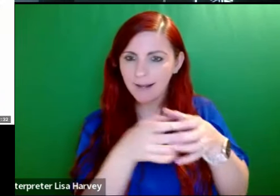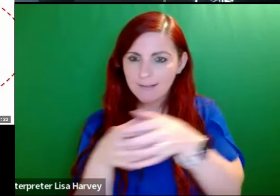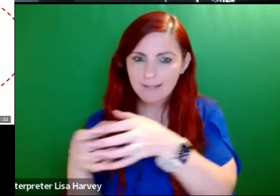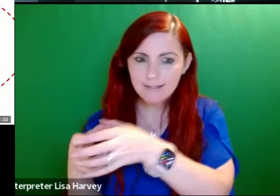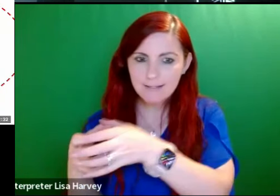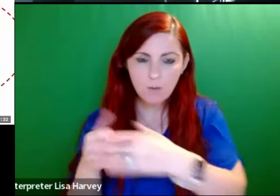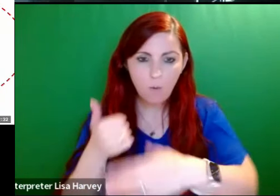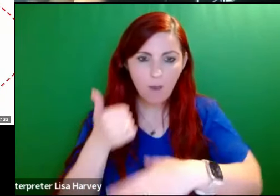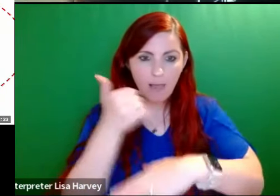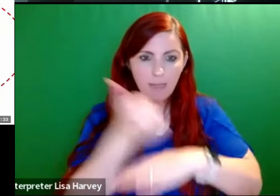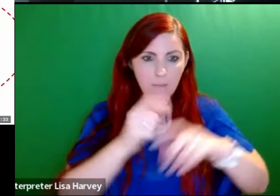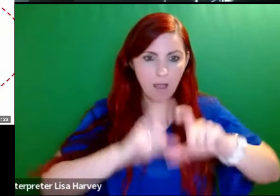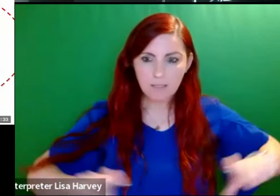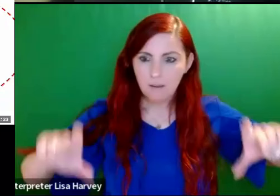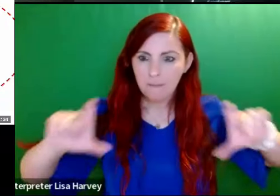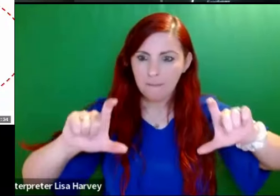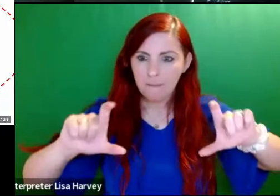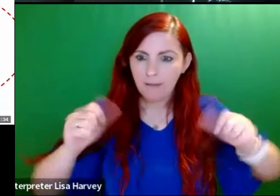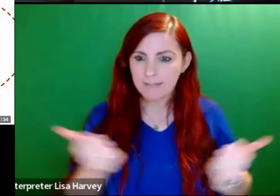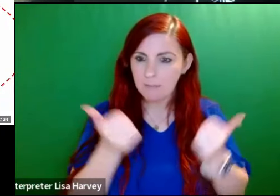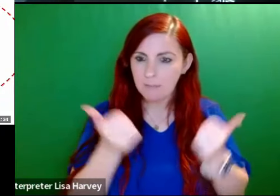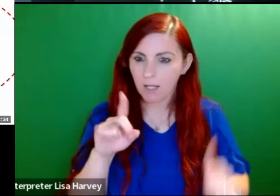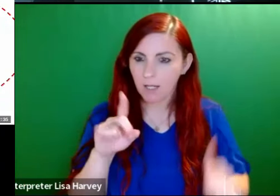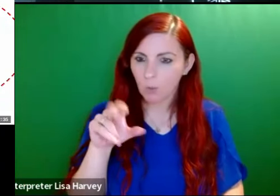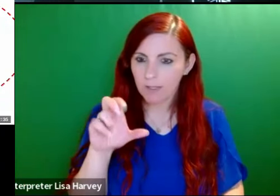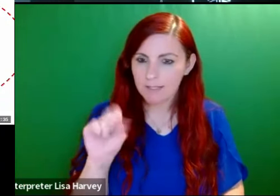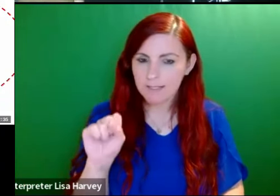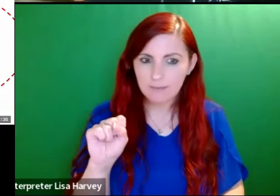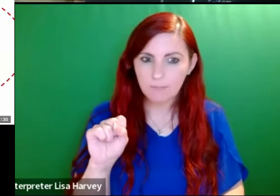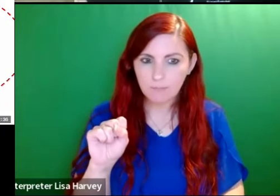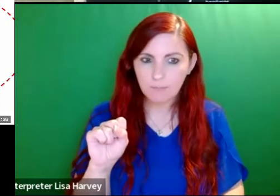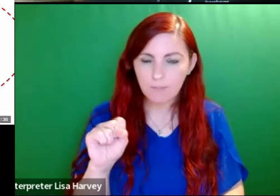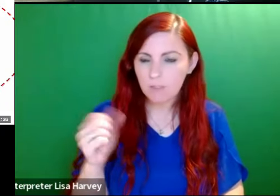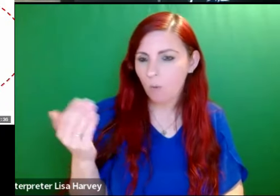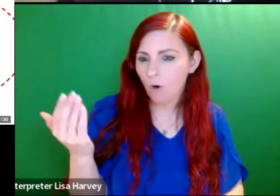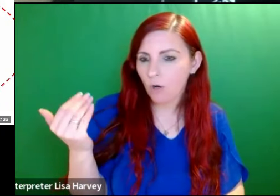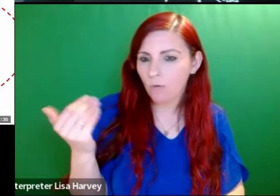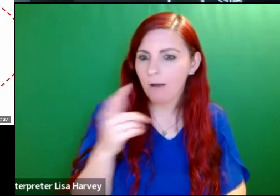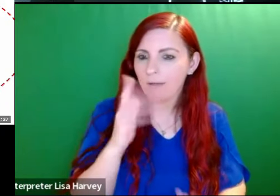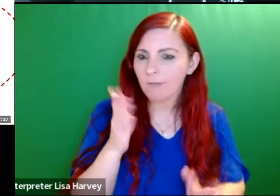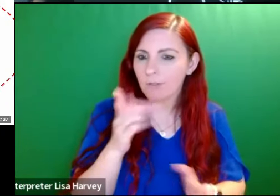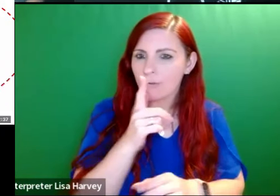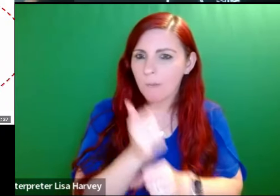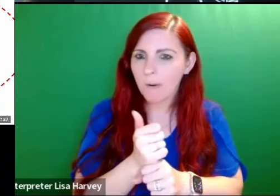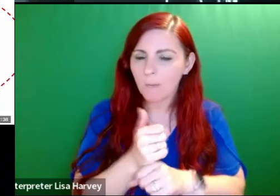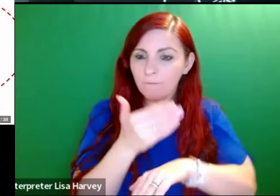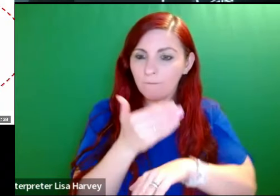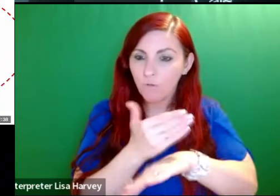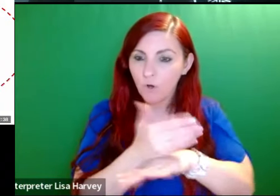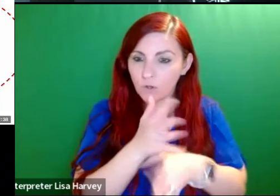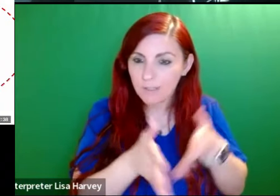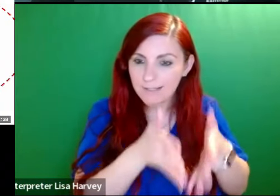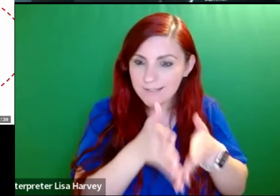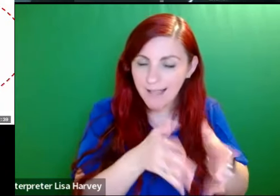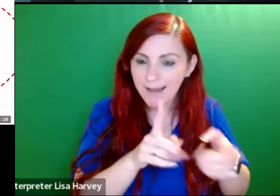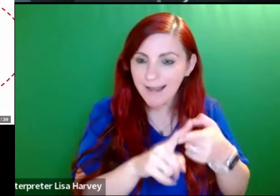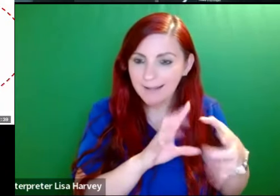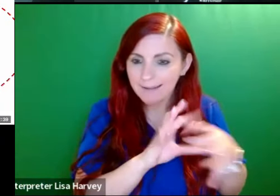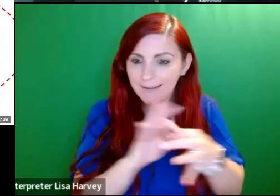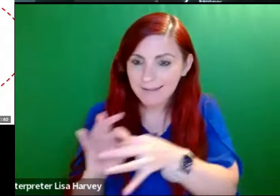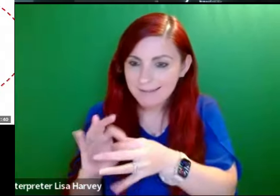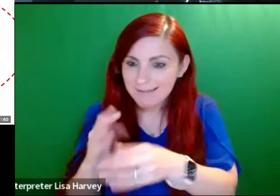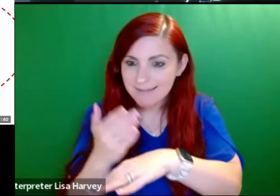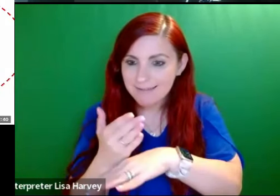bottom here, you have all of these symbolic units. So earlier I talked about function signs and content signs. They